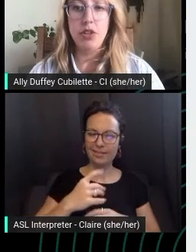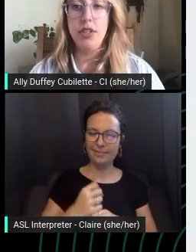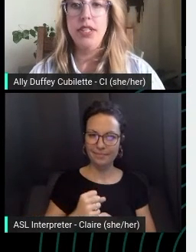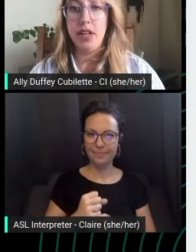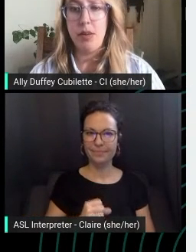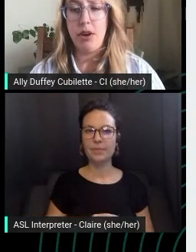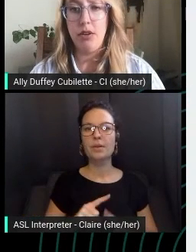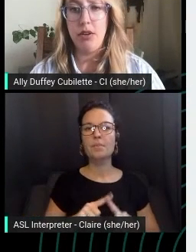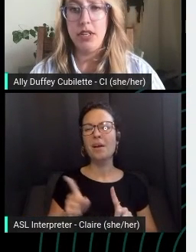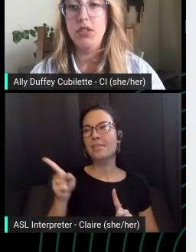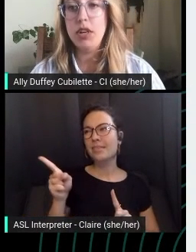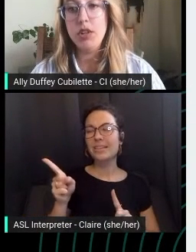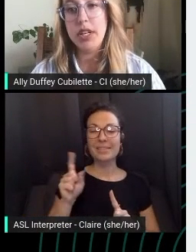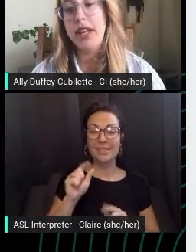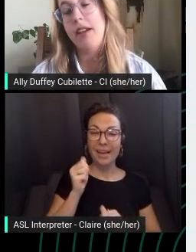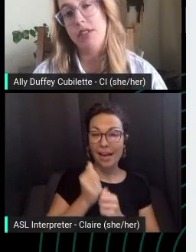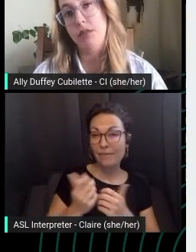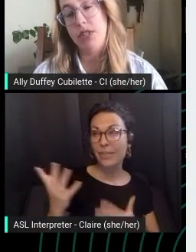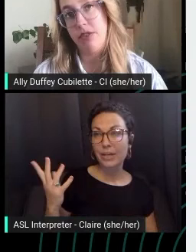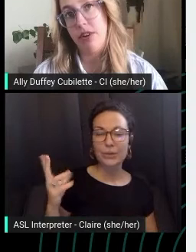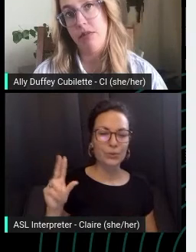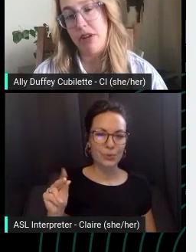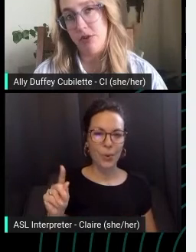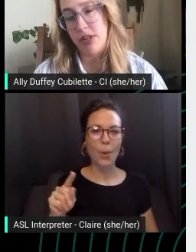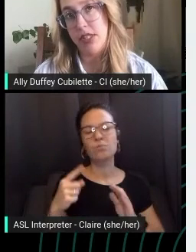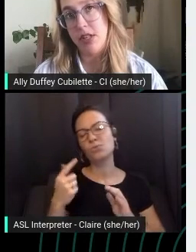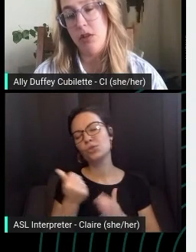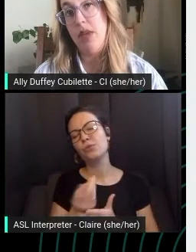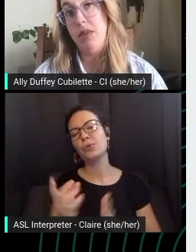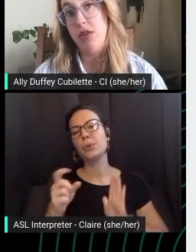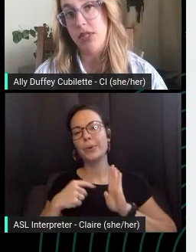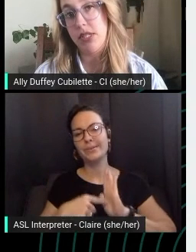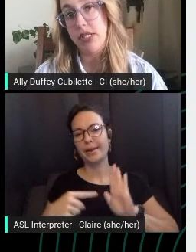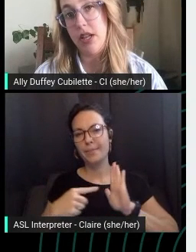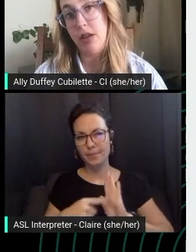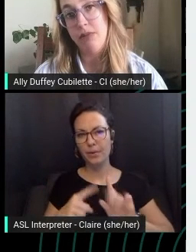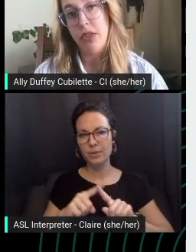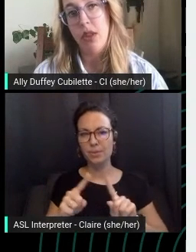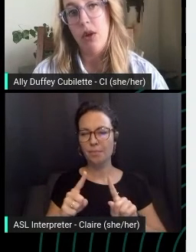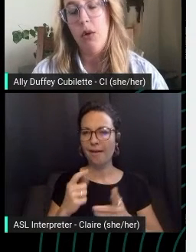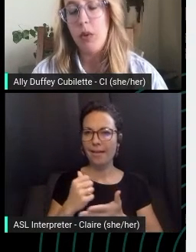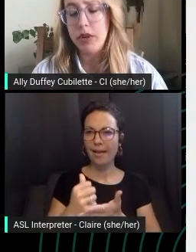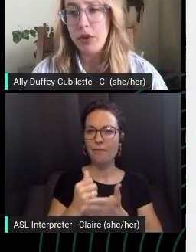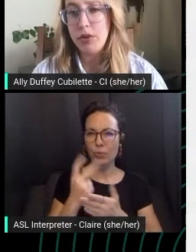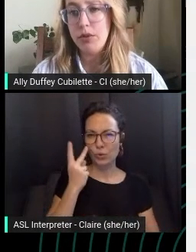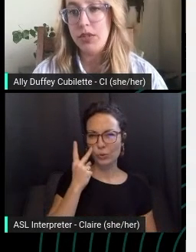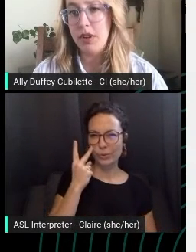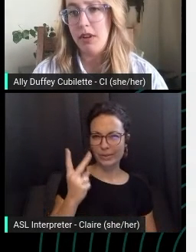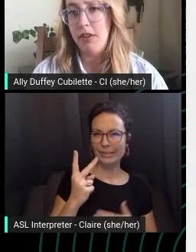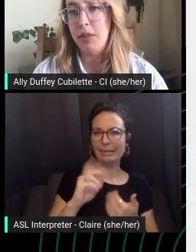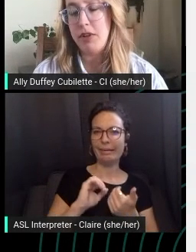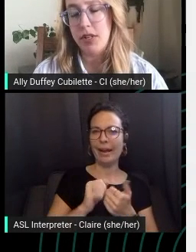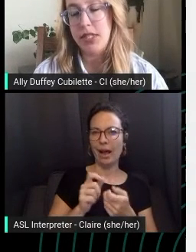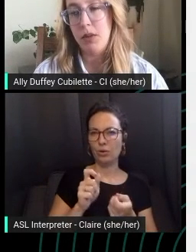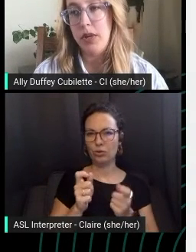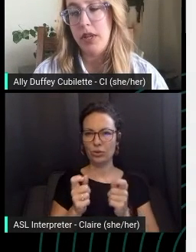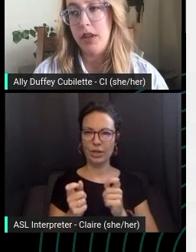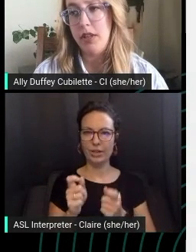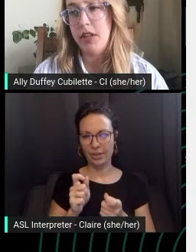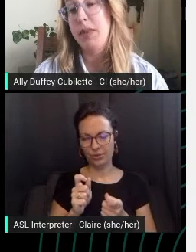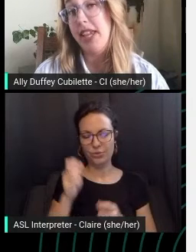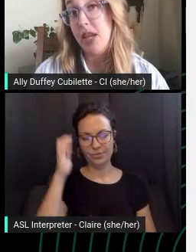As I mentioned, the data model is changing and has some different metrics than you may be used to seeing. One of those, the metrics